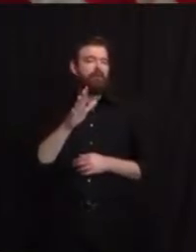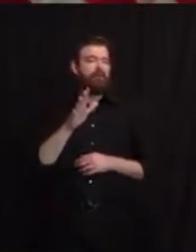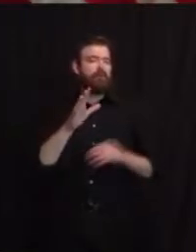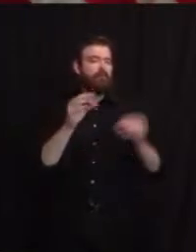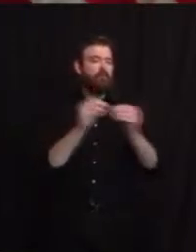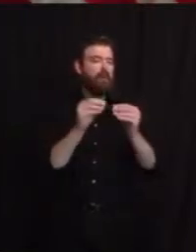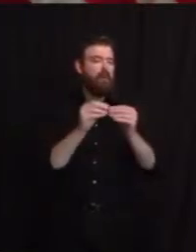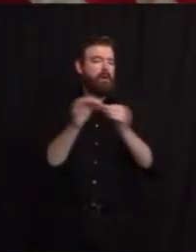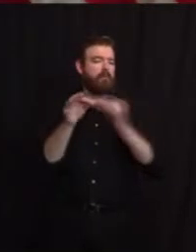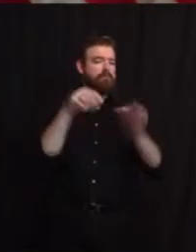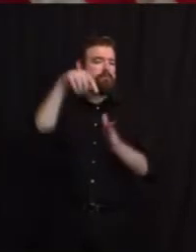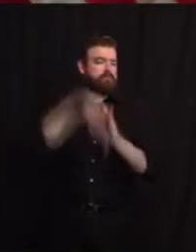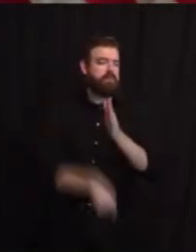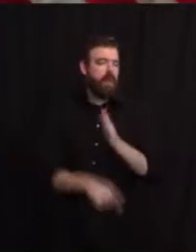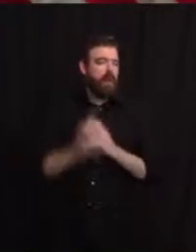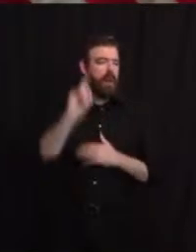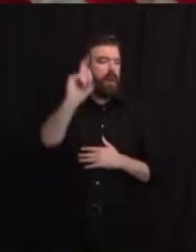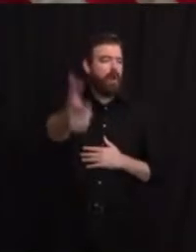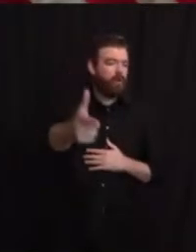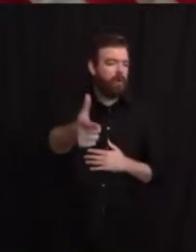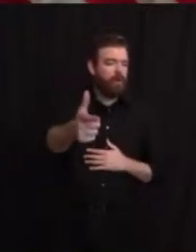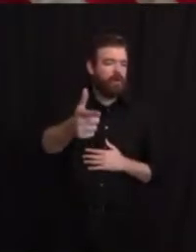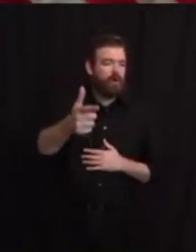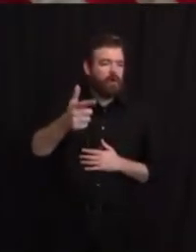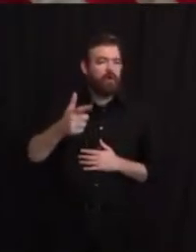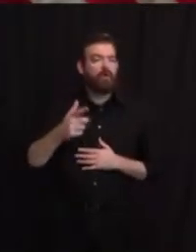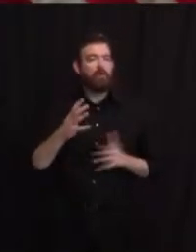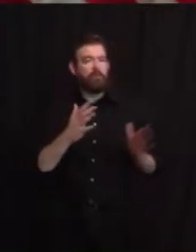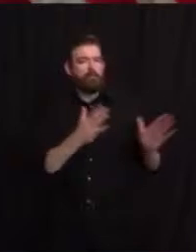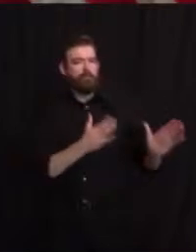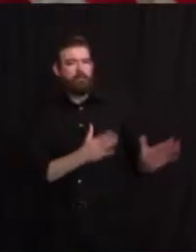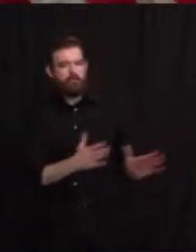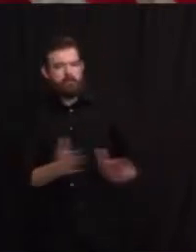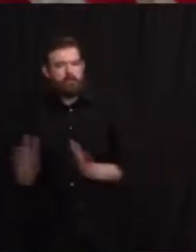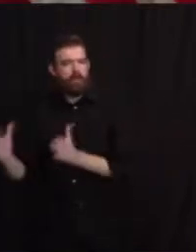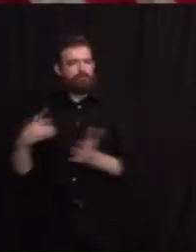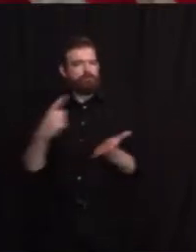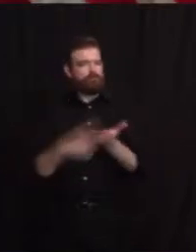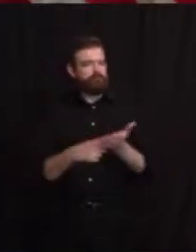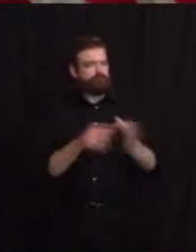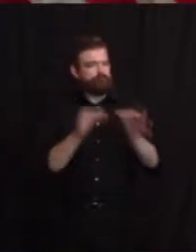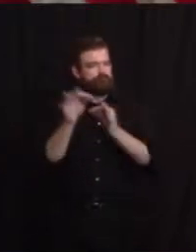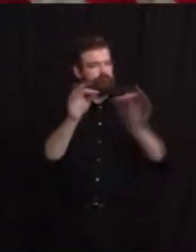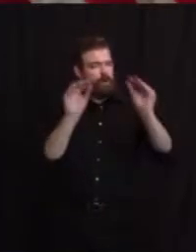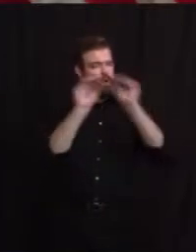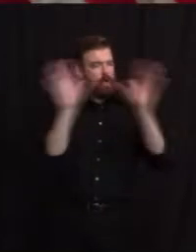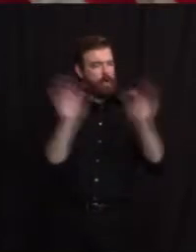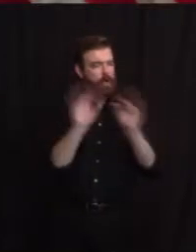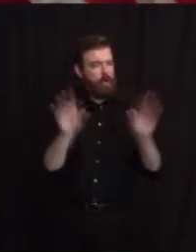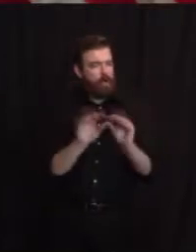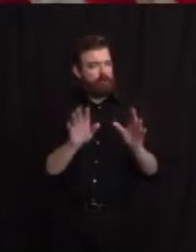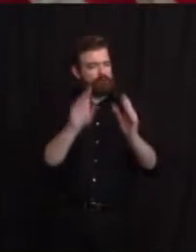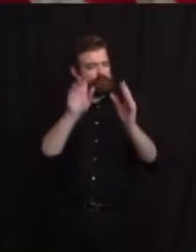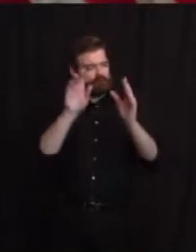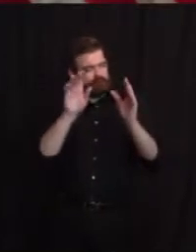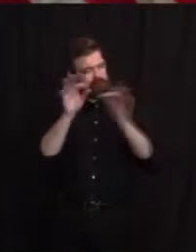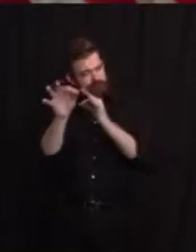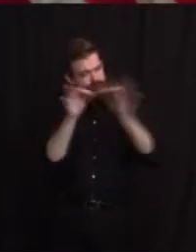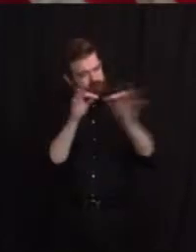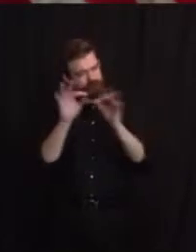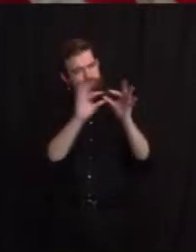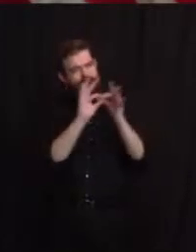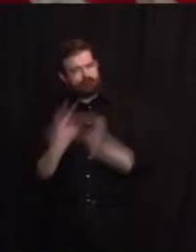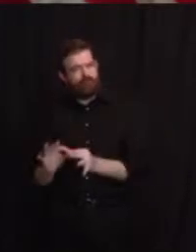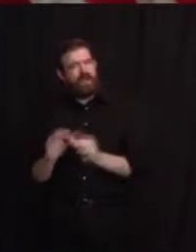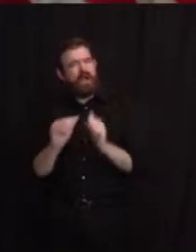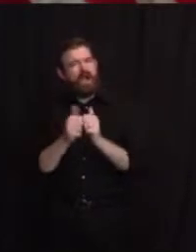so we want to go through with you a similar discussion in granular detail about contact tracing as we have done with